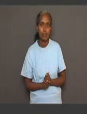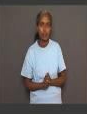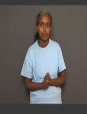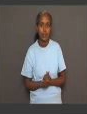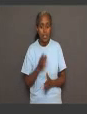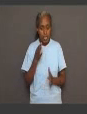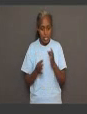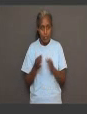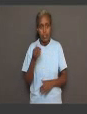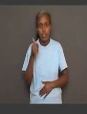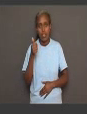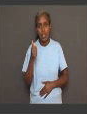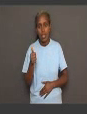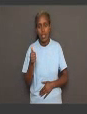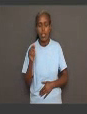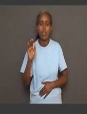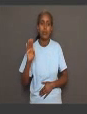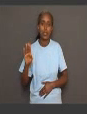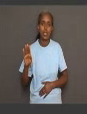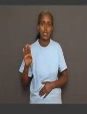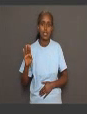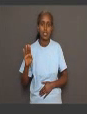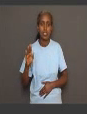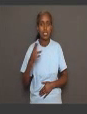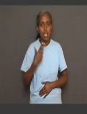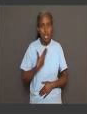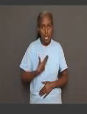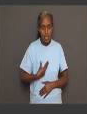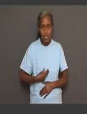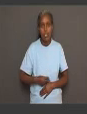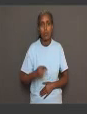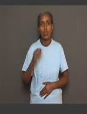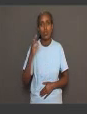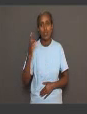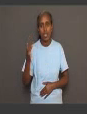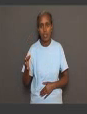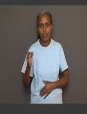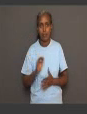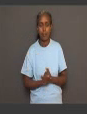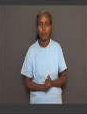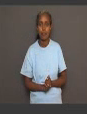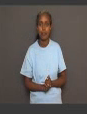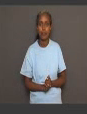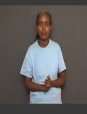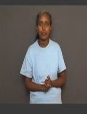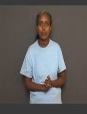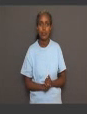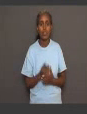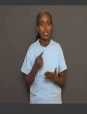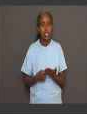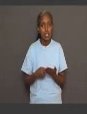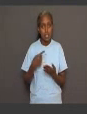If a, b is an element of f,